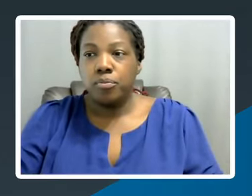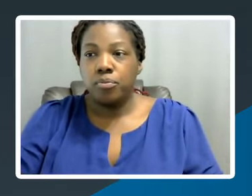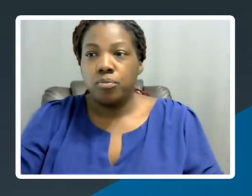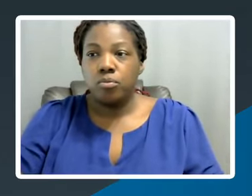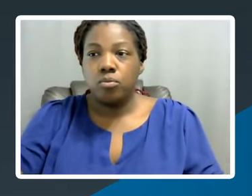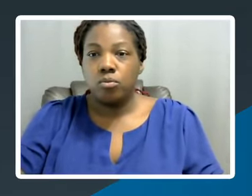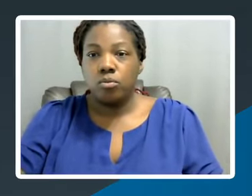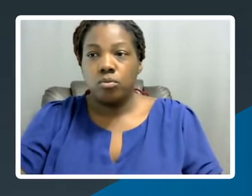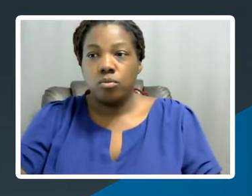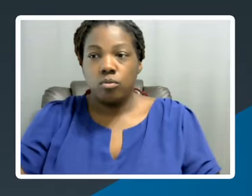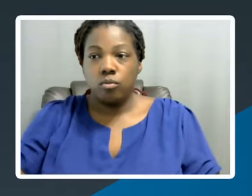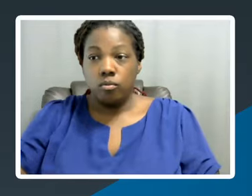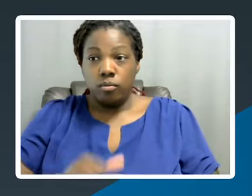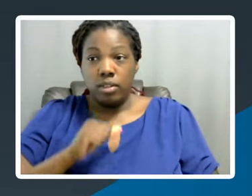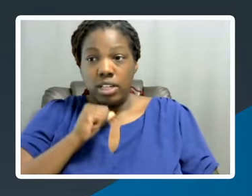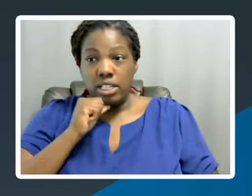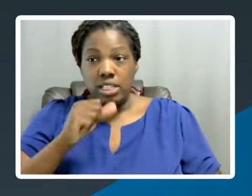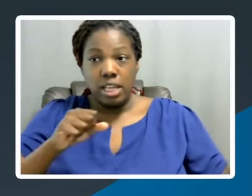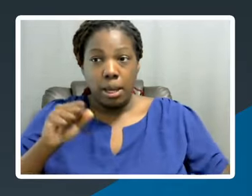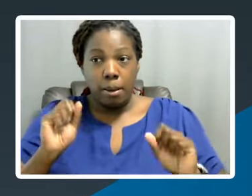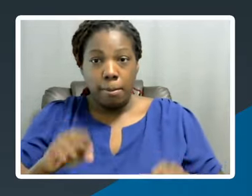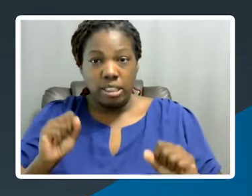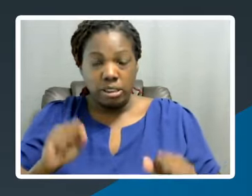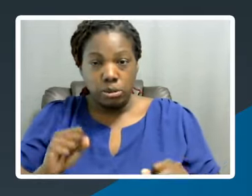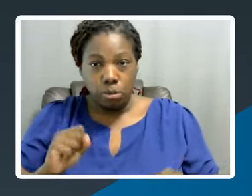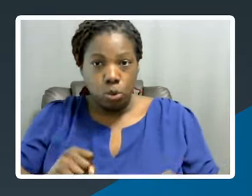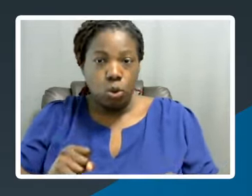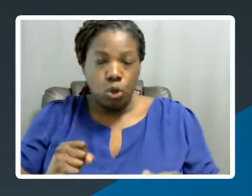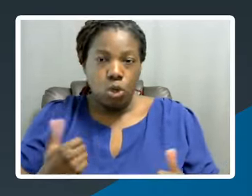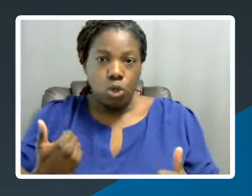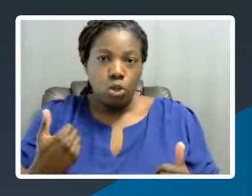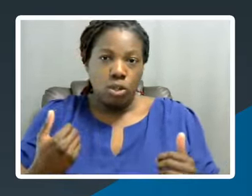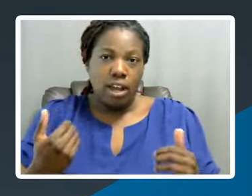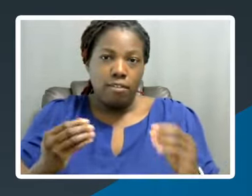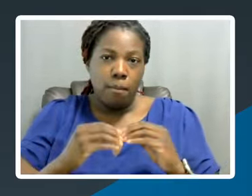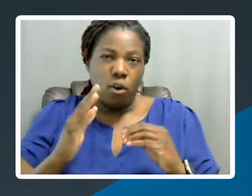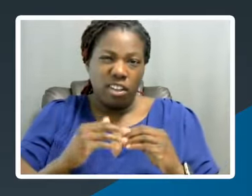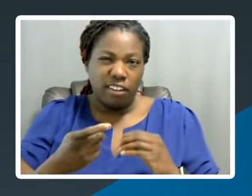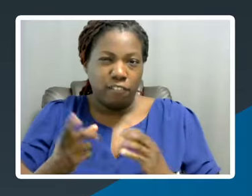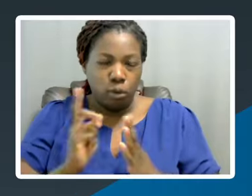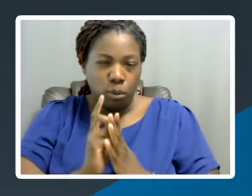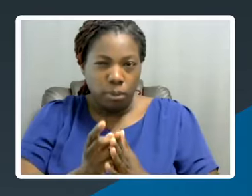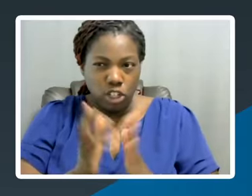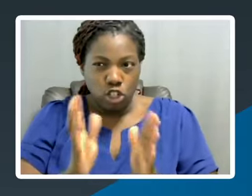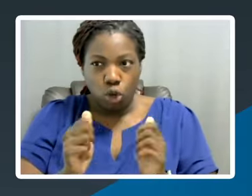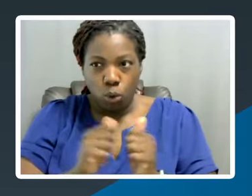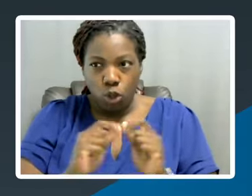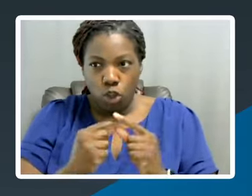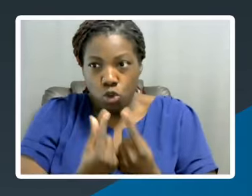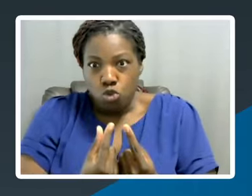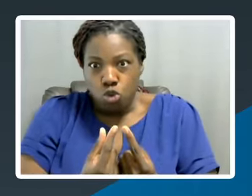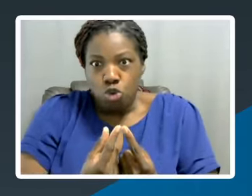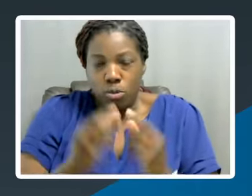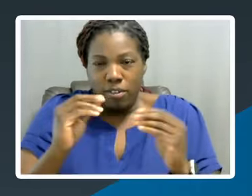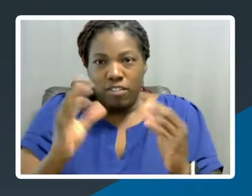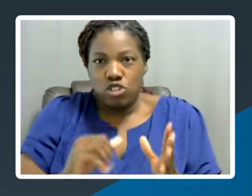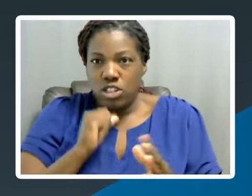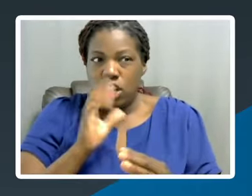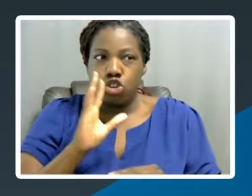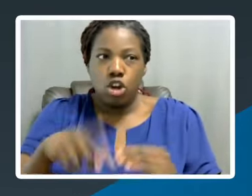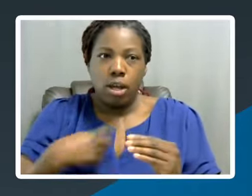not possible to spend more than a few minutes talking with a group of educators and not talk about AI. And so let's talk for a